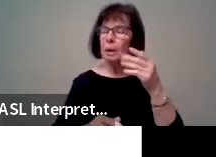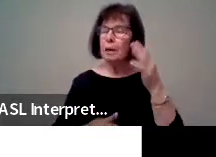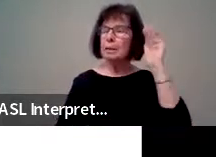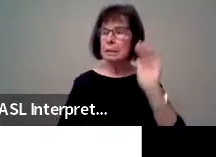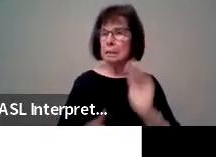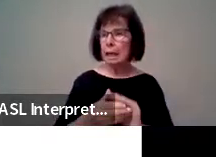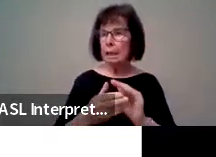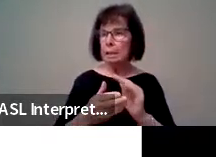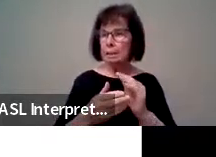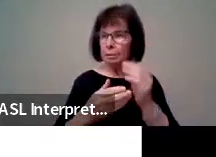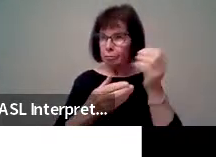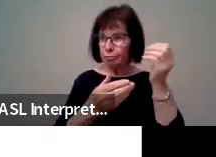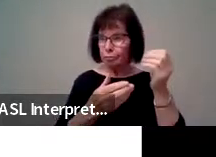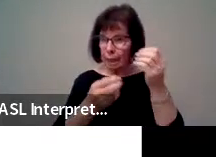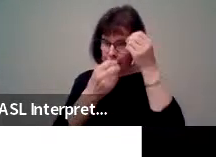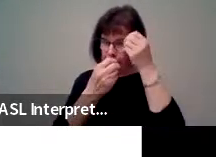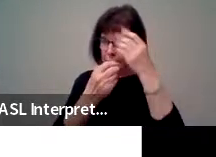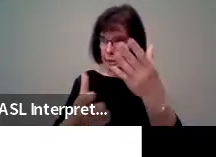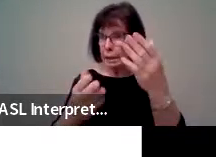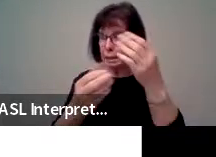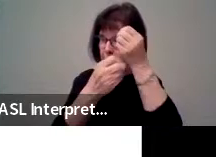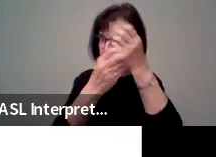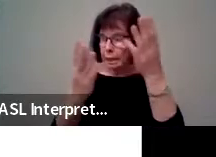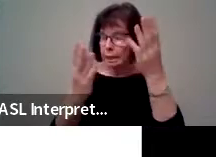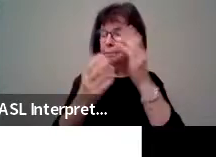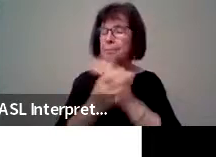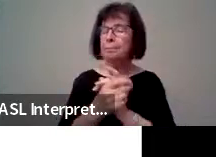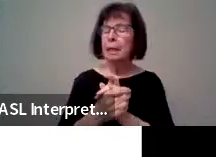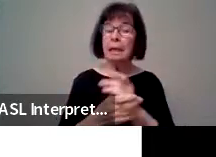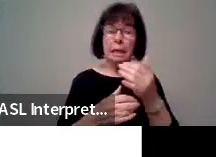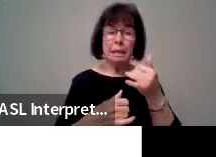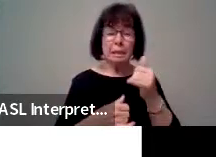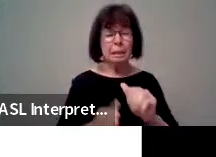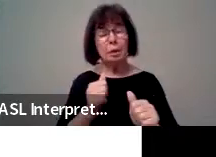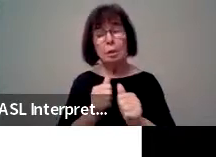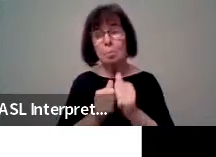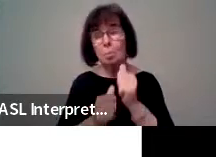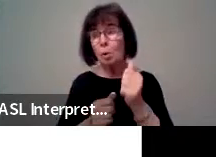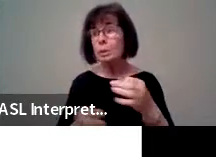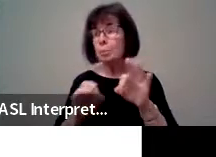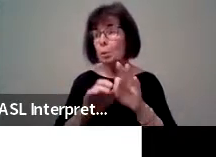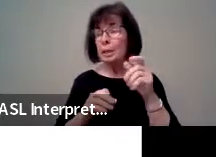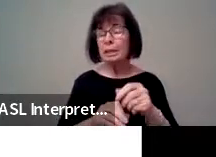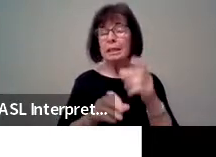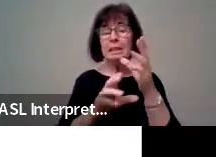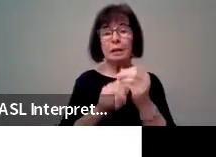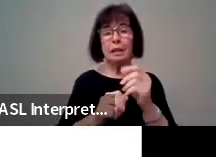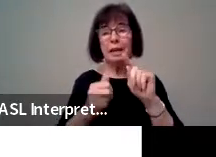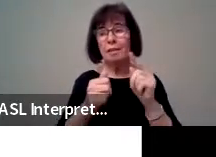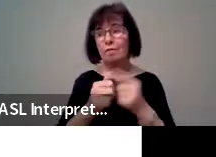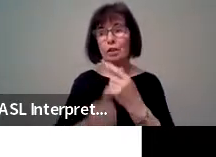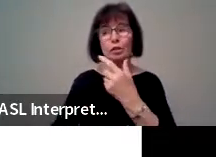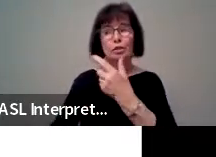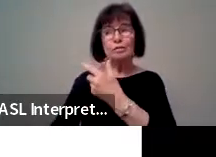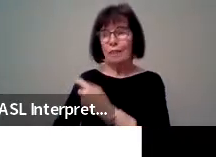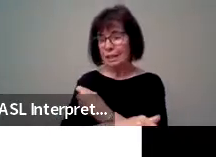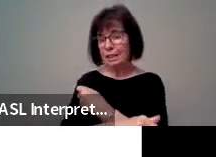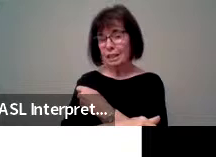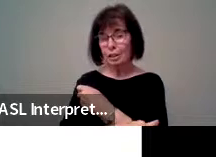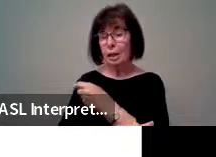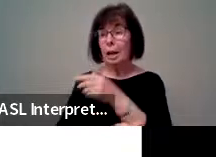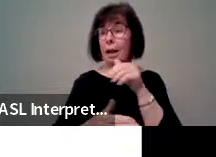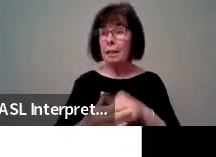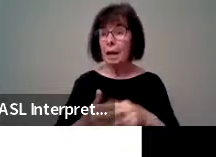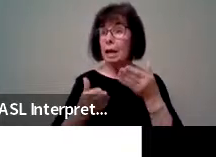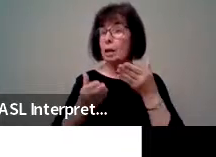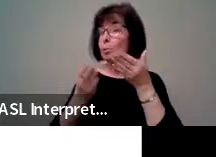And I should say, still the most important thing is to get that first vaccination. And that first vaccination provided a lot of protection